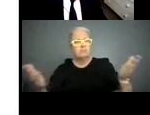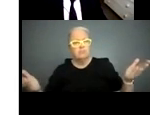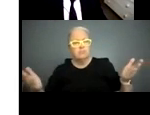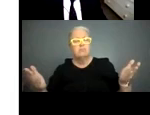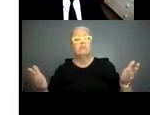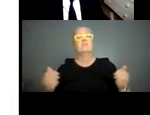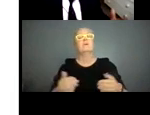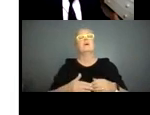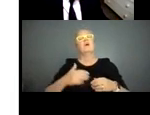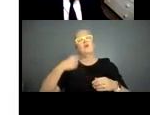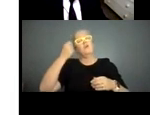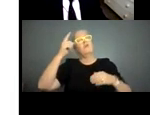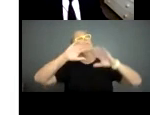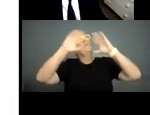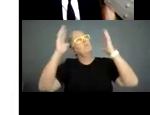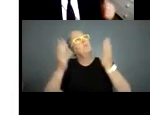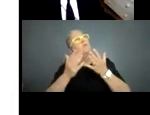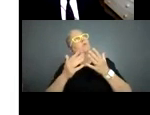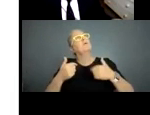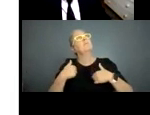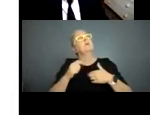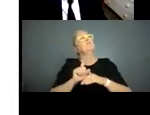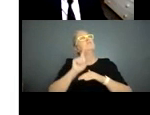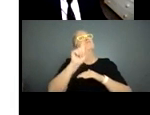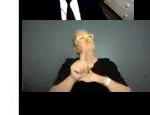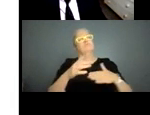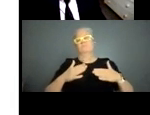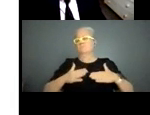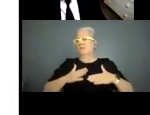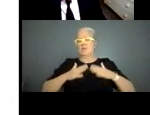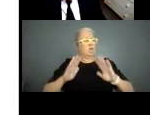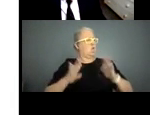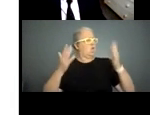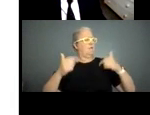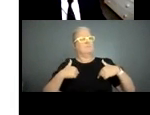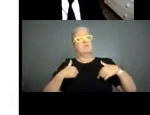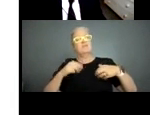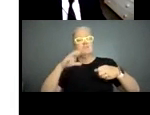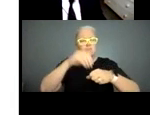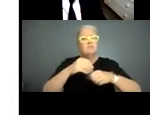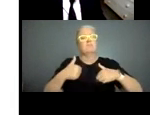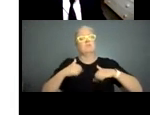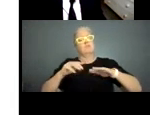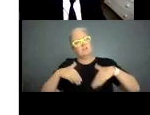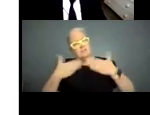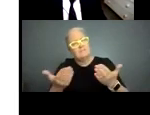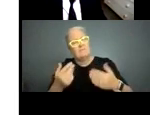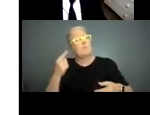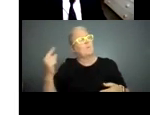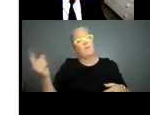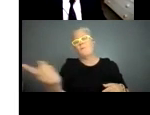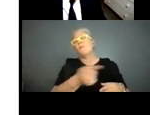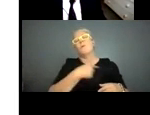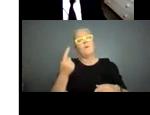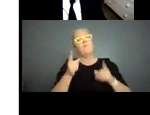the history of the world, your place in the world. And that is something that everyone is entitled to. So really we have to put